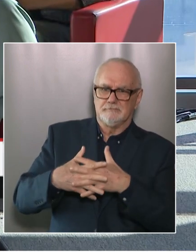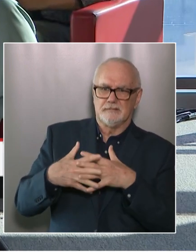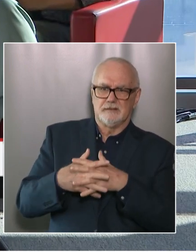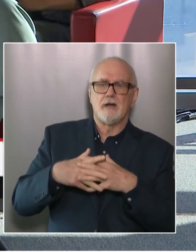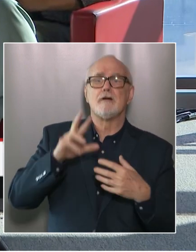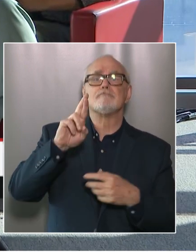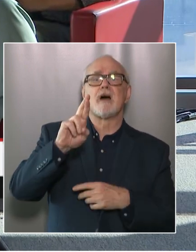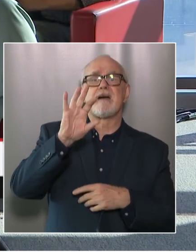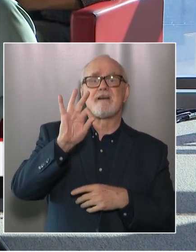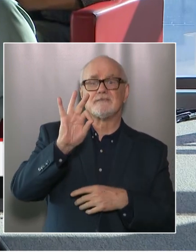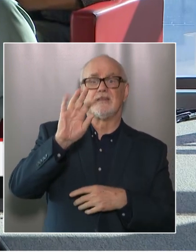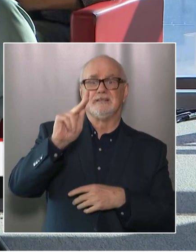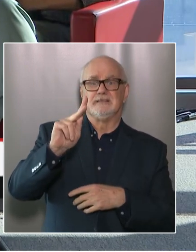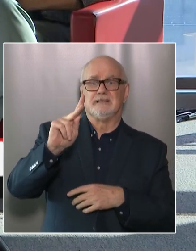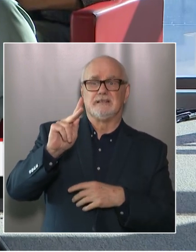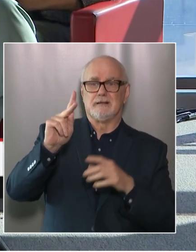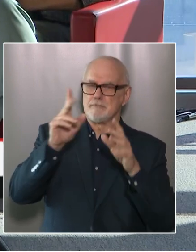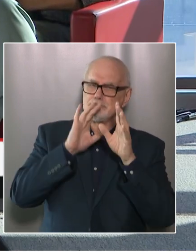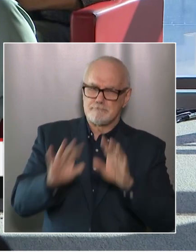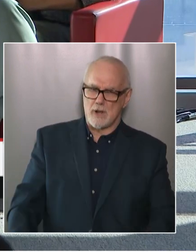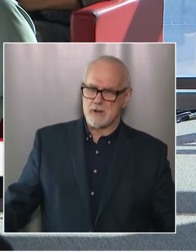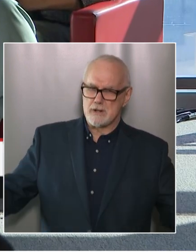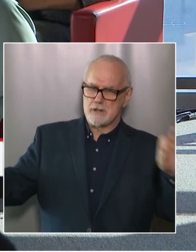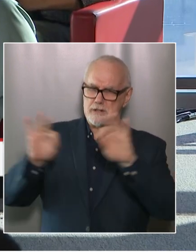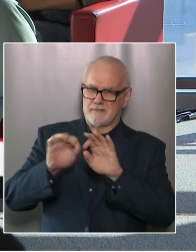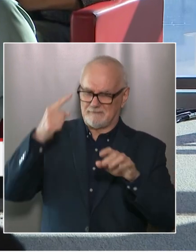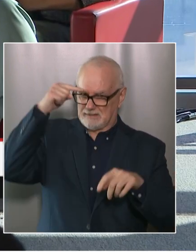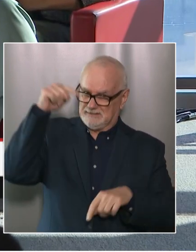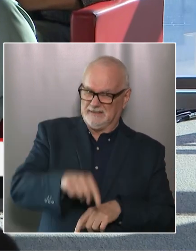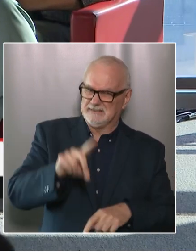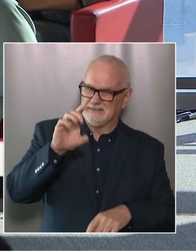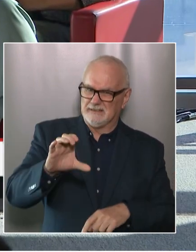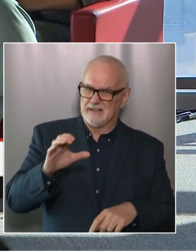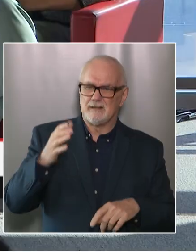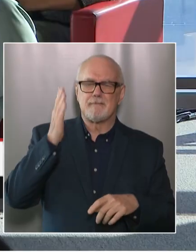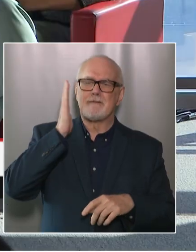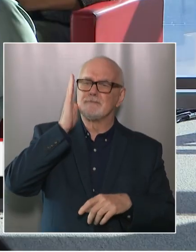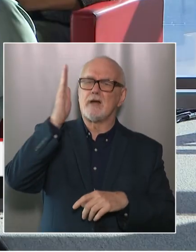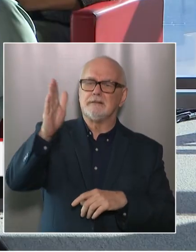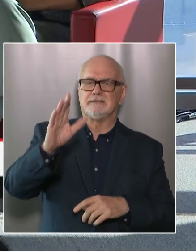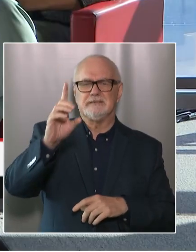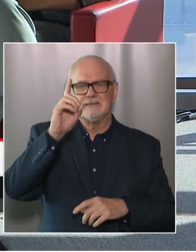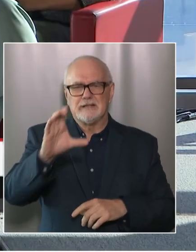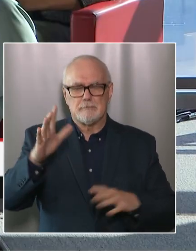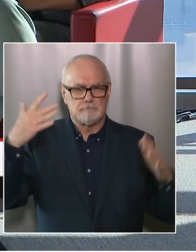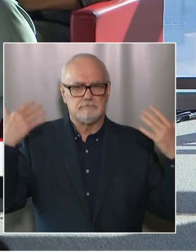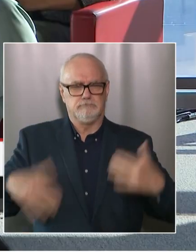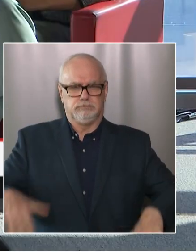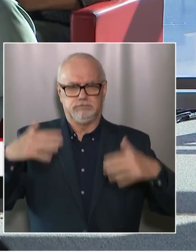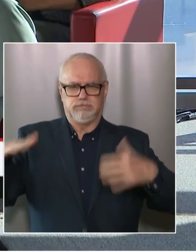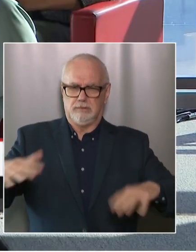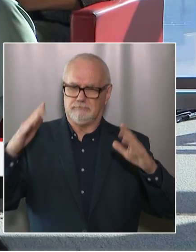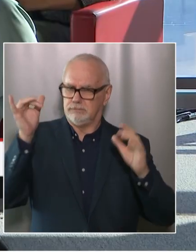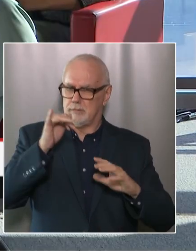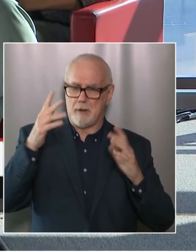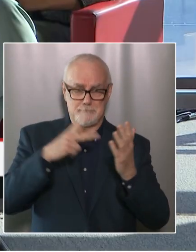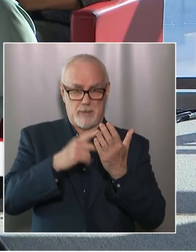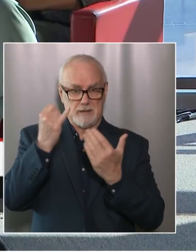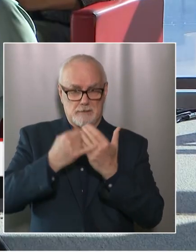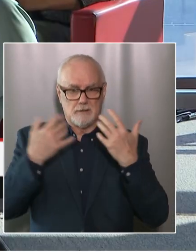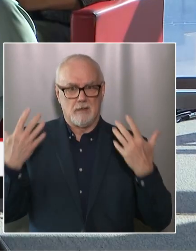and in the future means a lot to Washington, D.C. That project seems to be moving fast. Demolition, master planning's